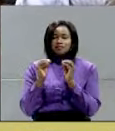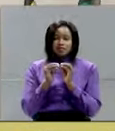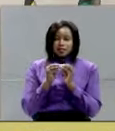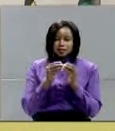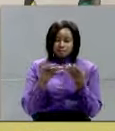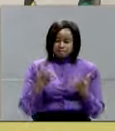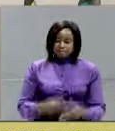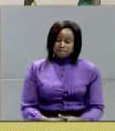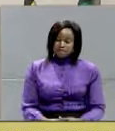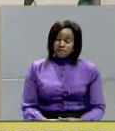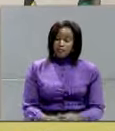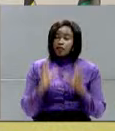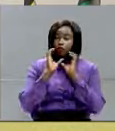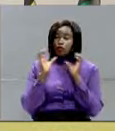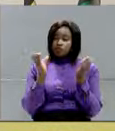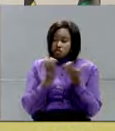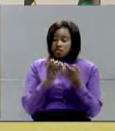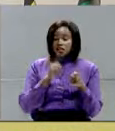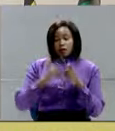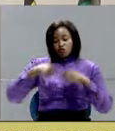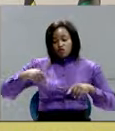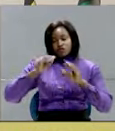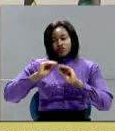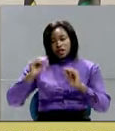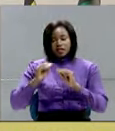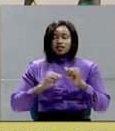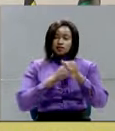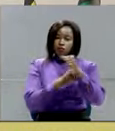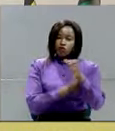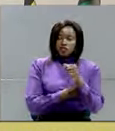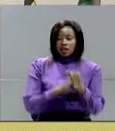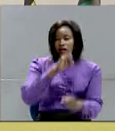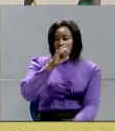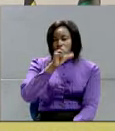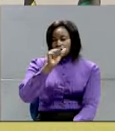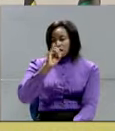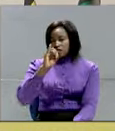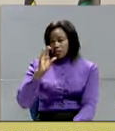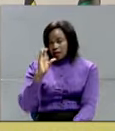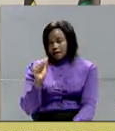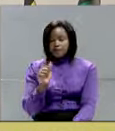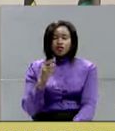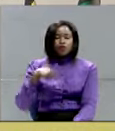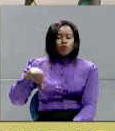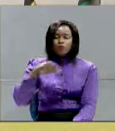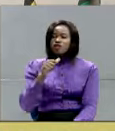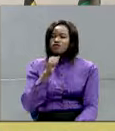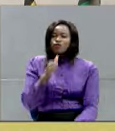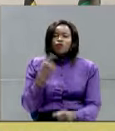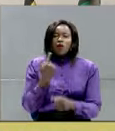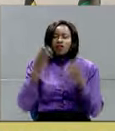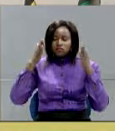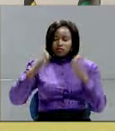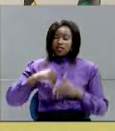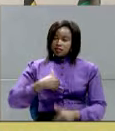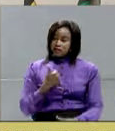community, as we are doing the OCBP trainings sponsored by JICA at the moment, we don't only concentrate on ourselves, we